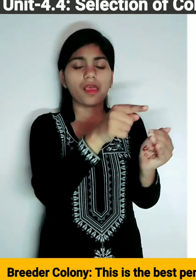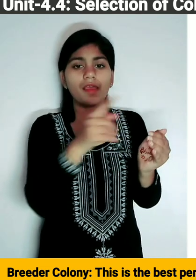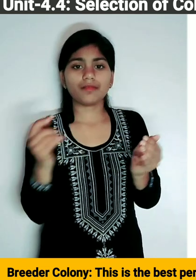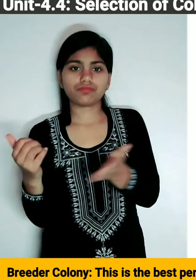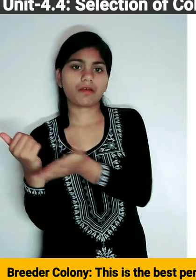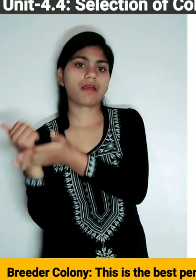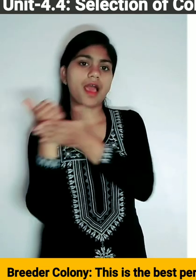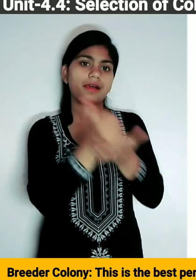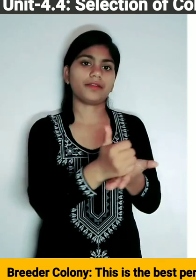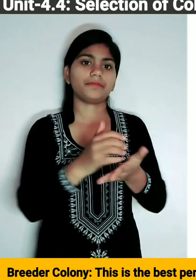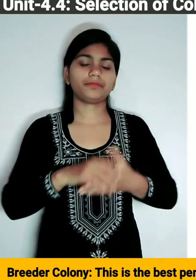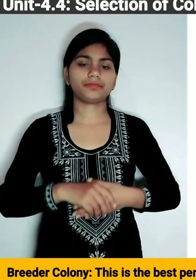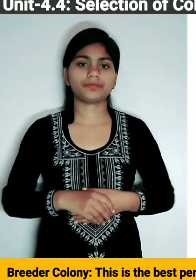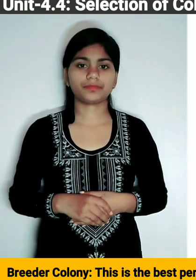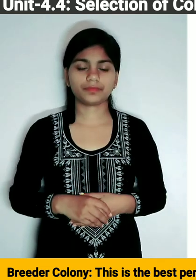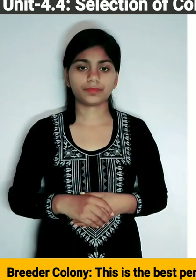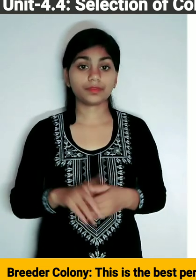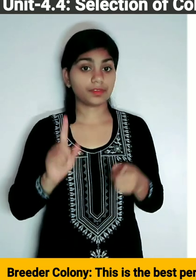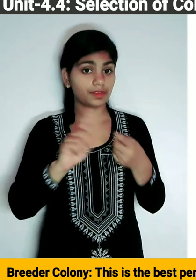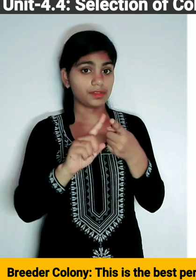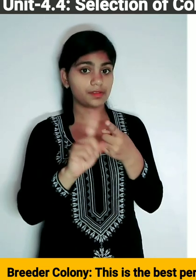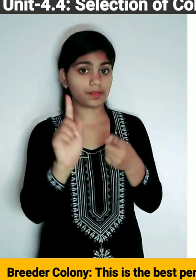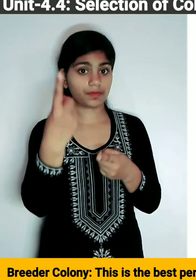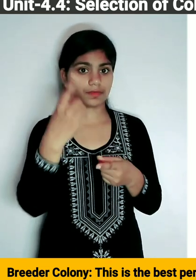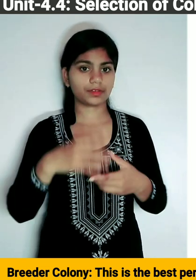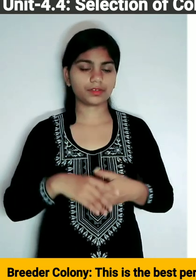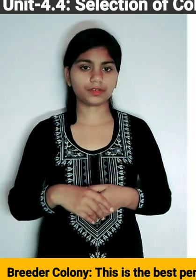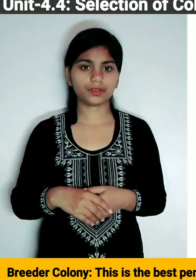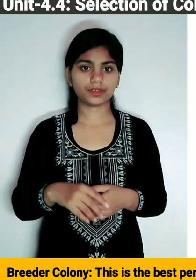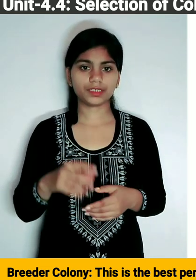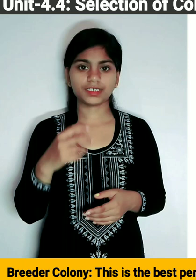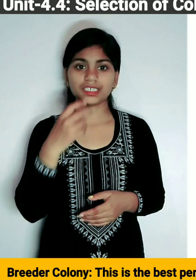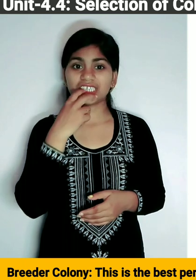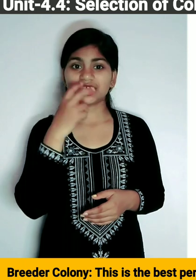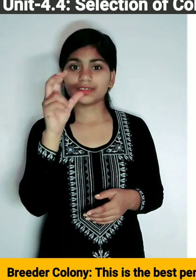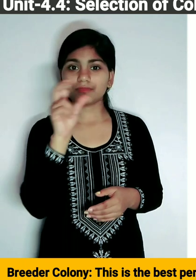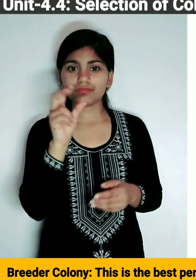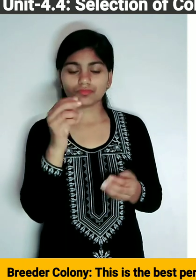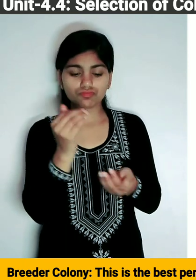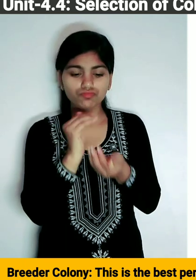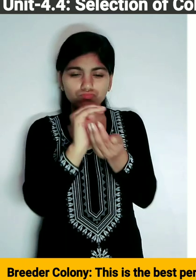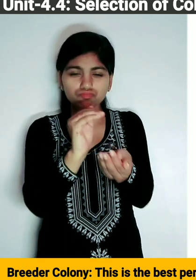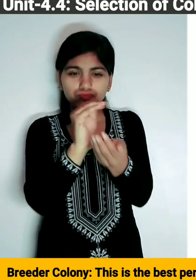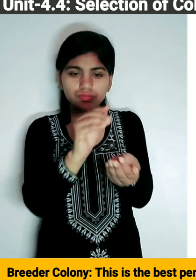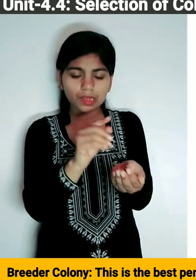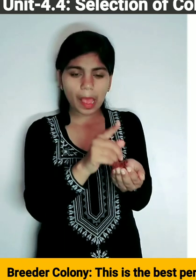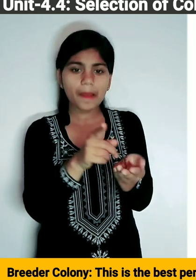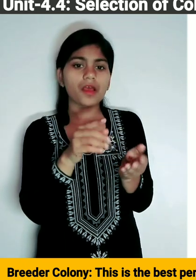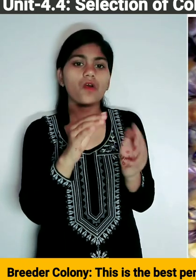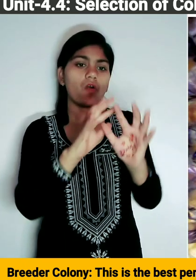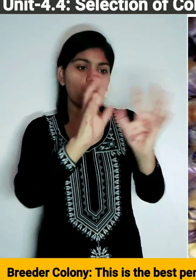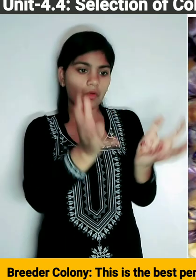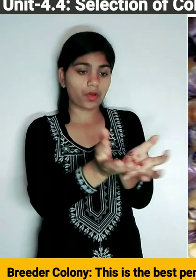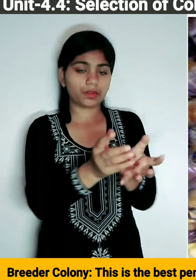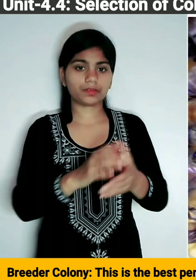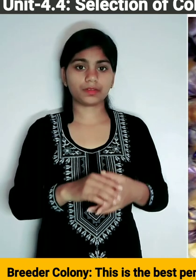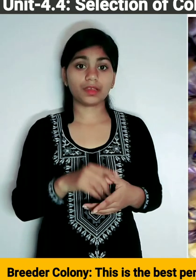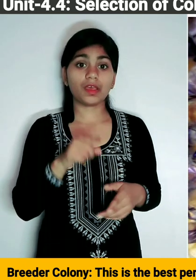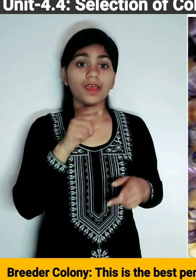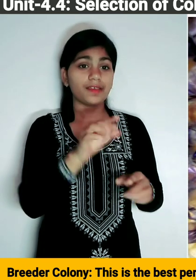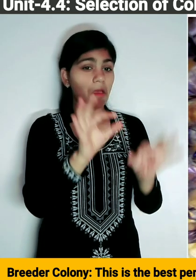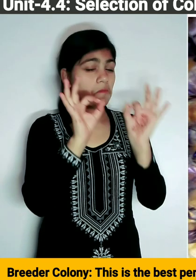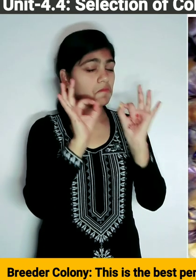Breeder colony. This is the best performing colony from which